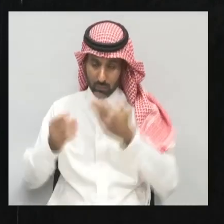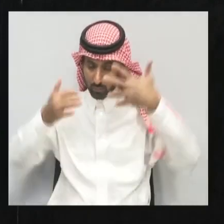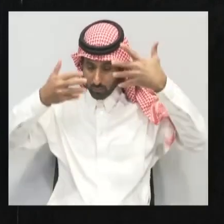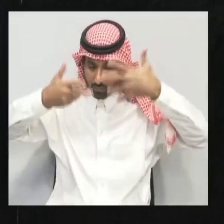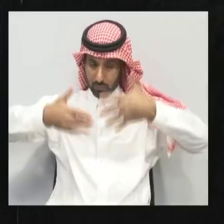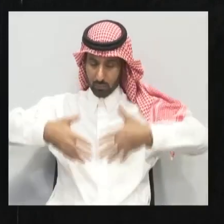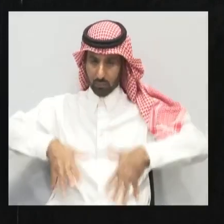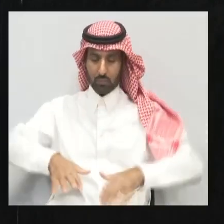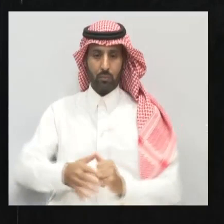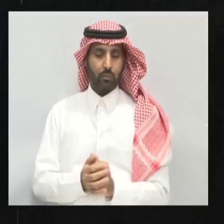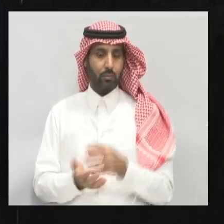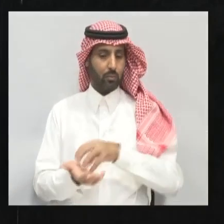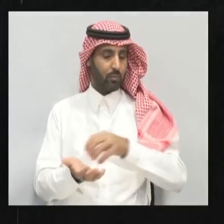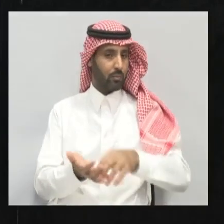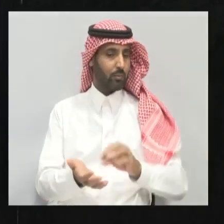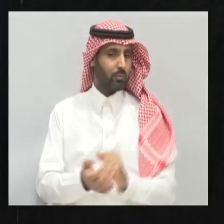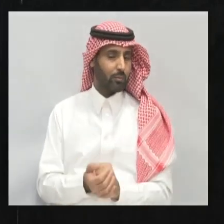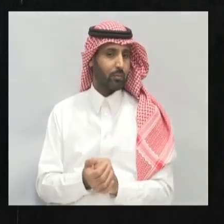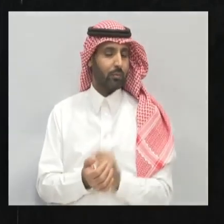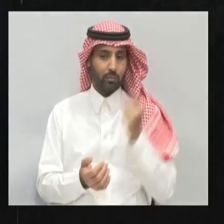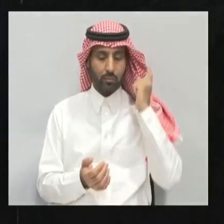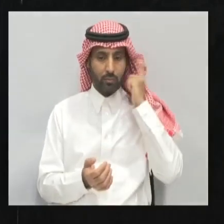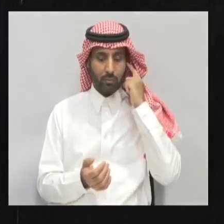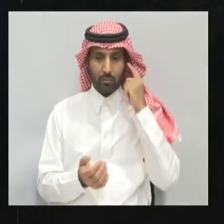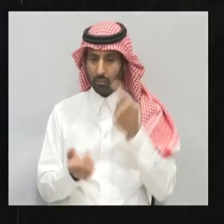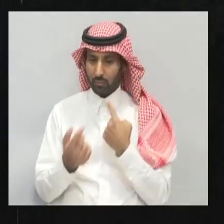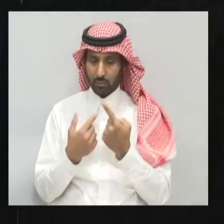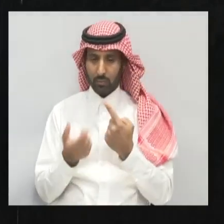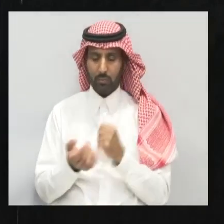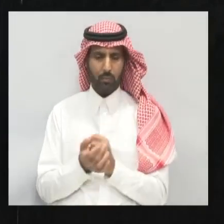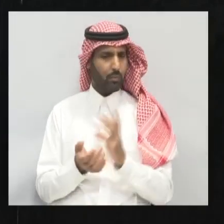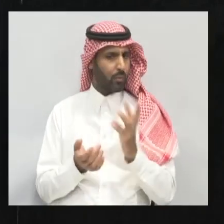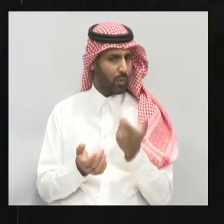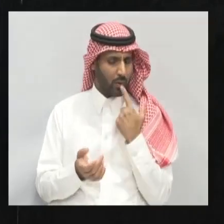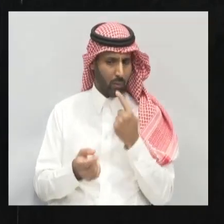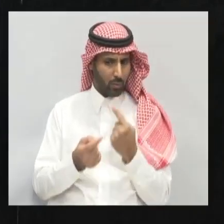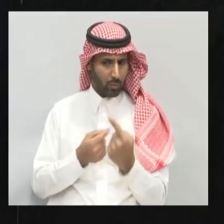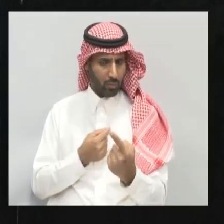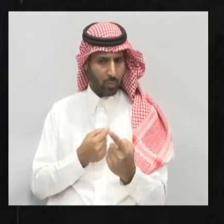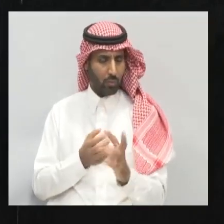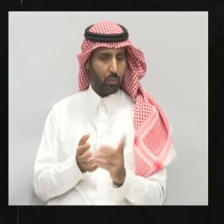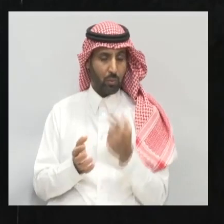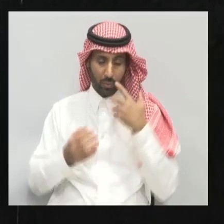where its location, and also we have talked about how long is this